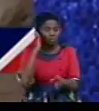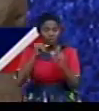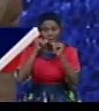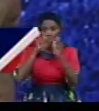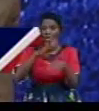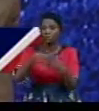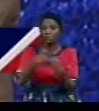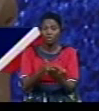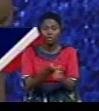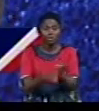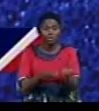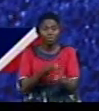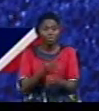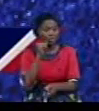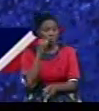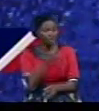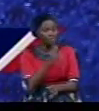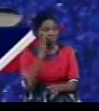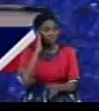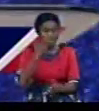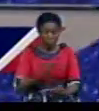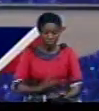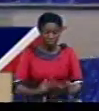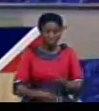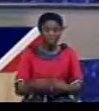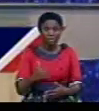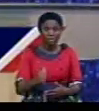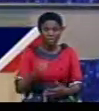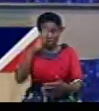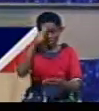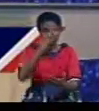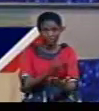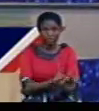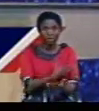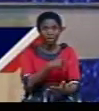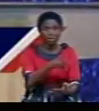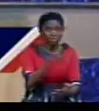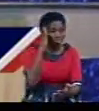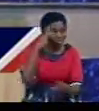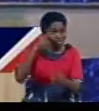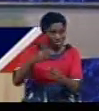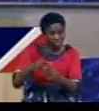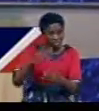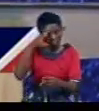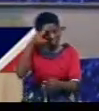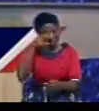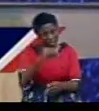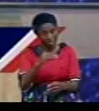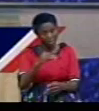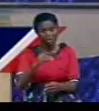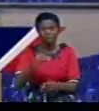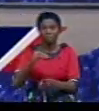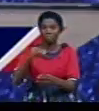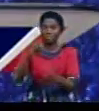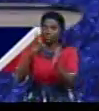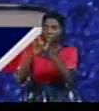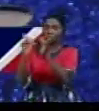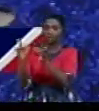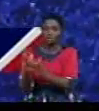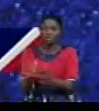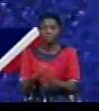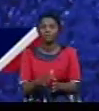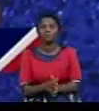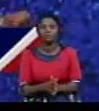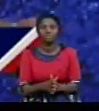the world she shall bring forth his son and thou shall call his name Jesus you will not